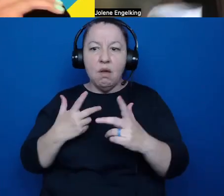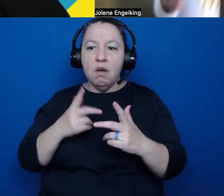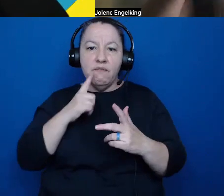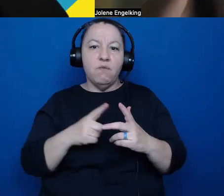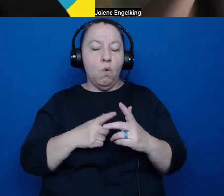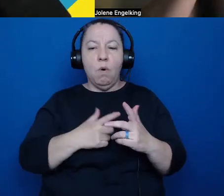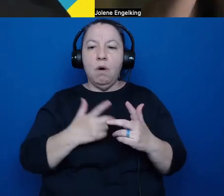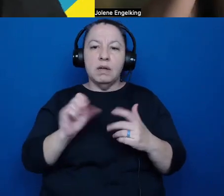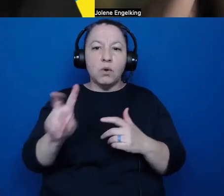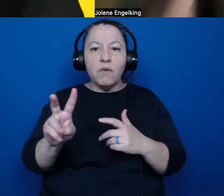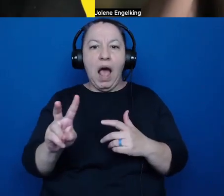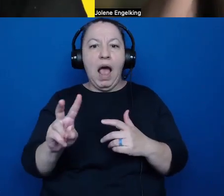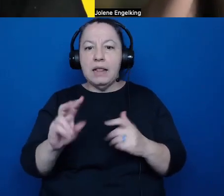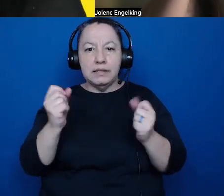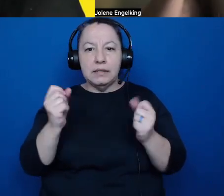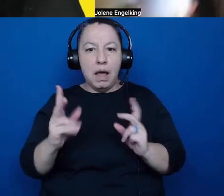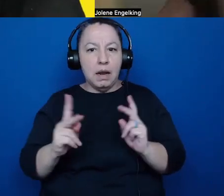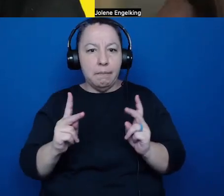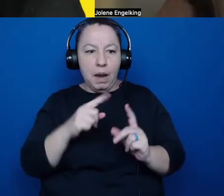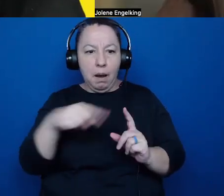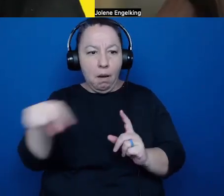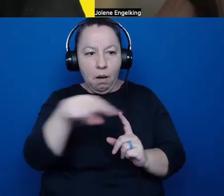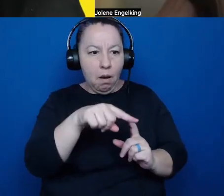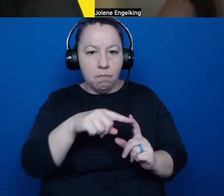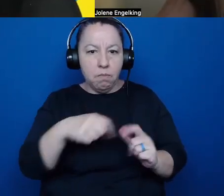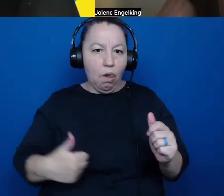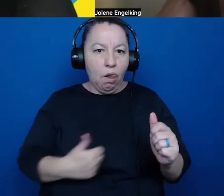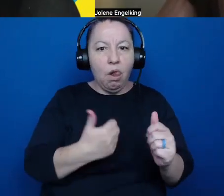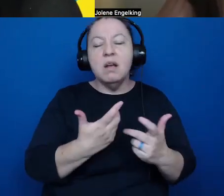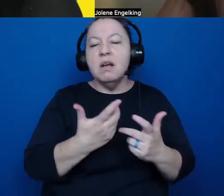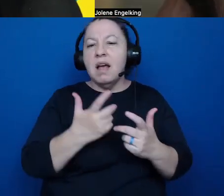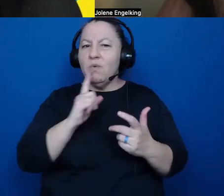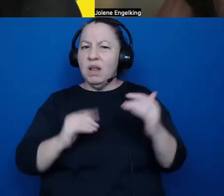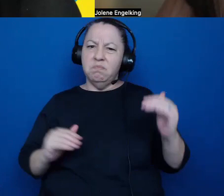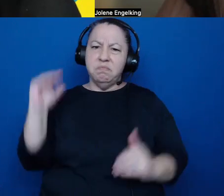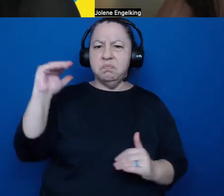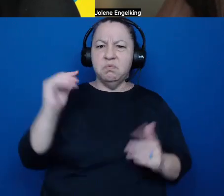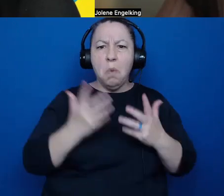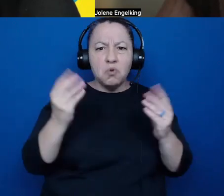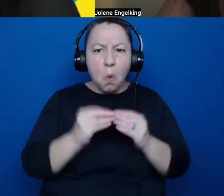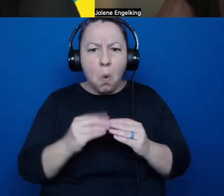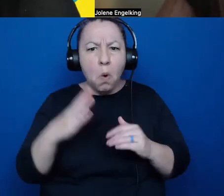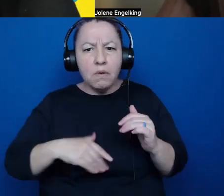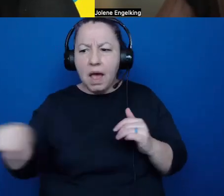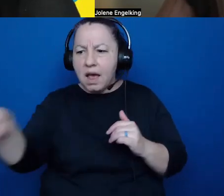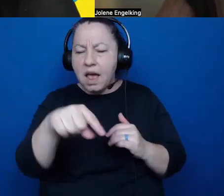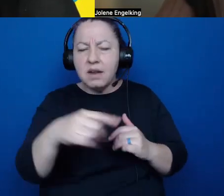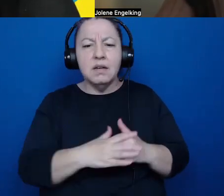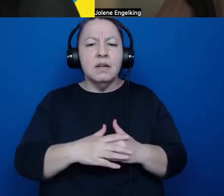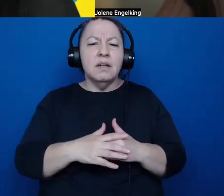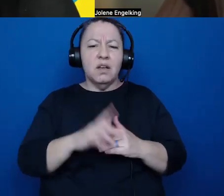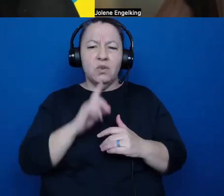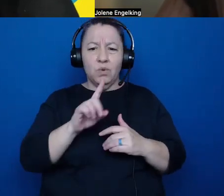violence, and really educating, like, what does that disproportionate rate mean, and being only 10%